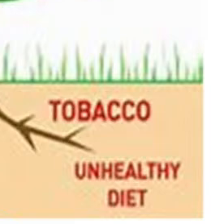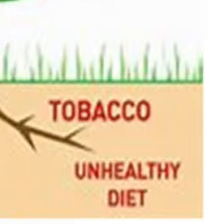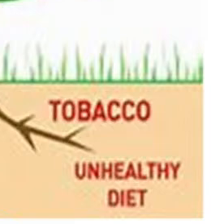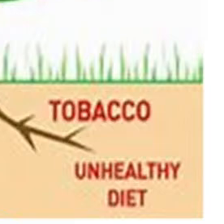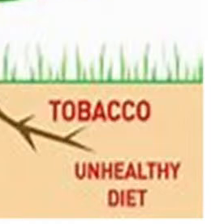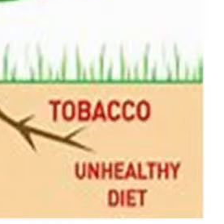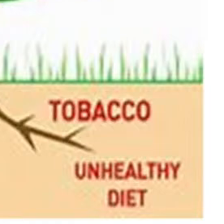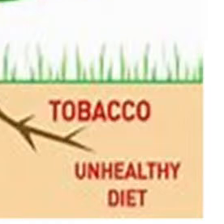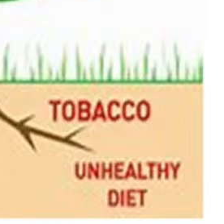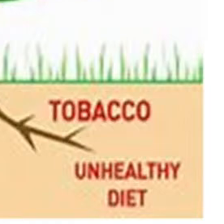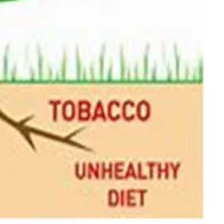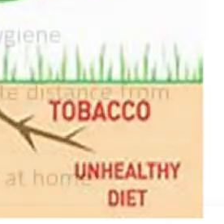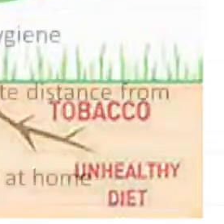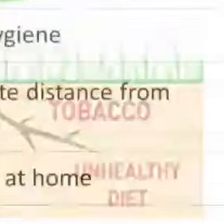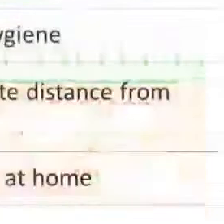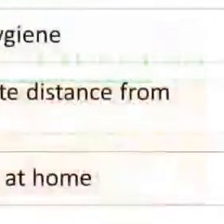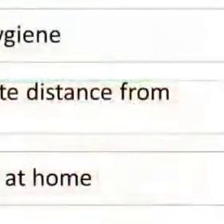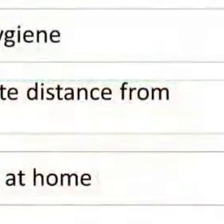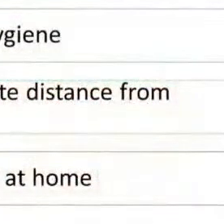and hypertension.